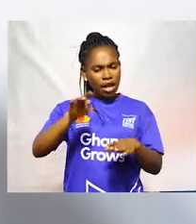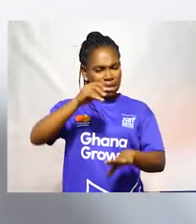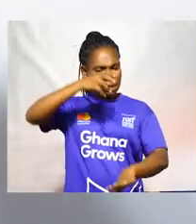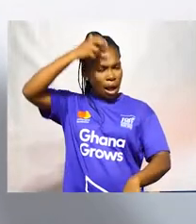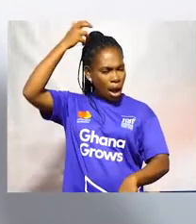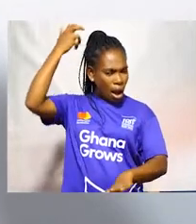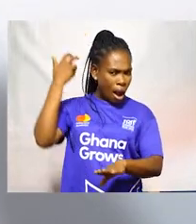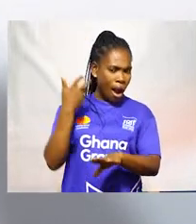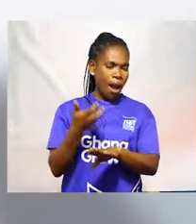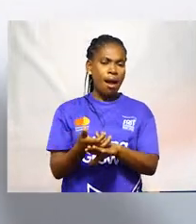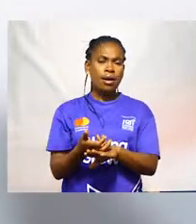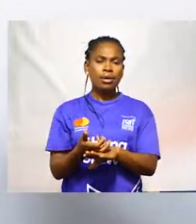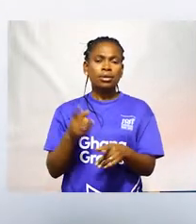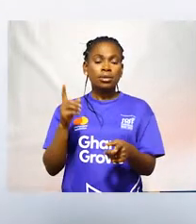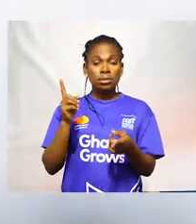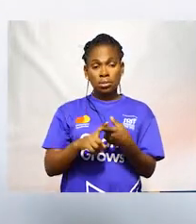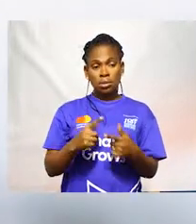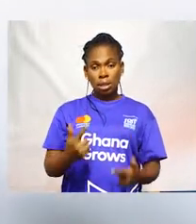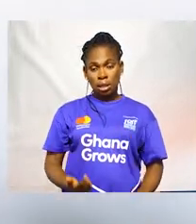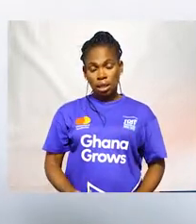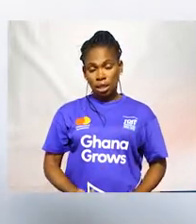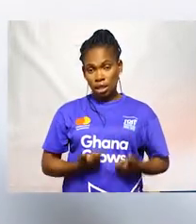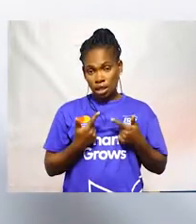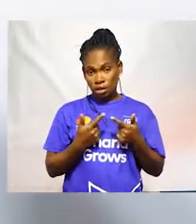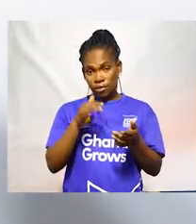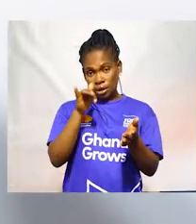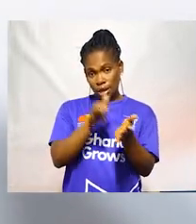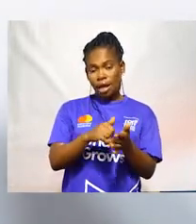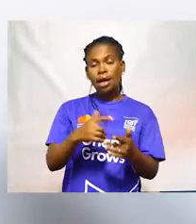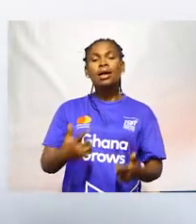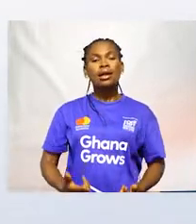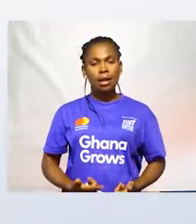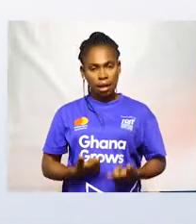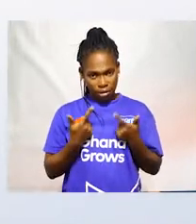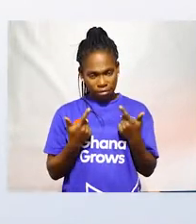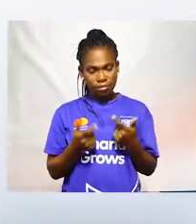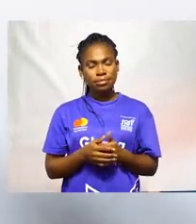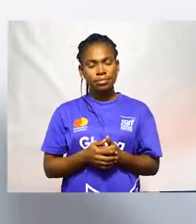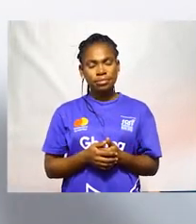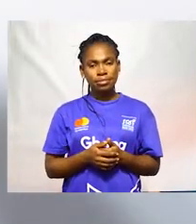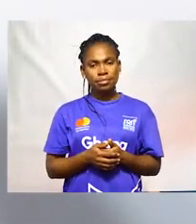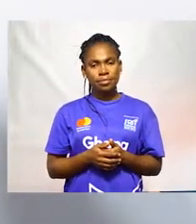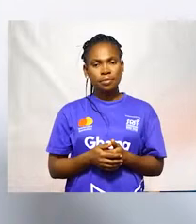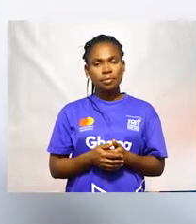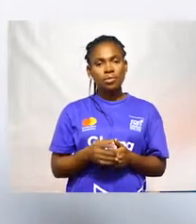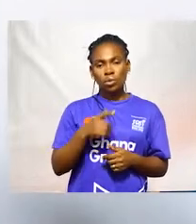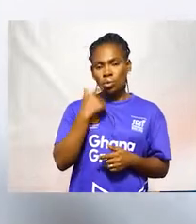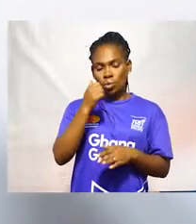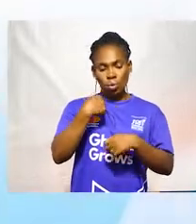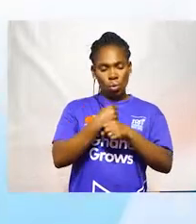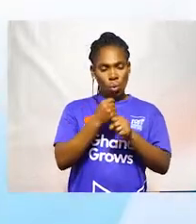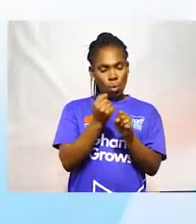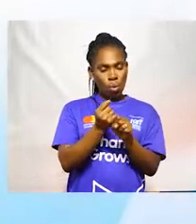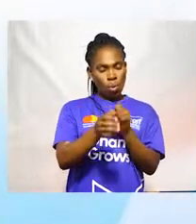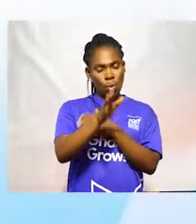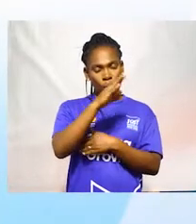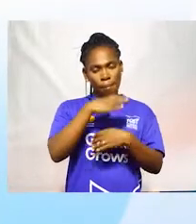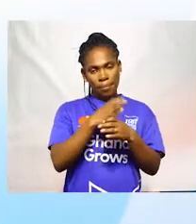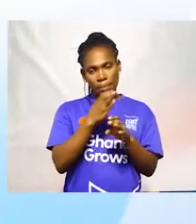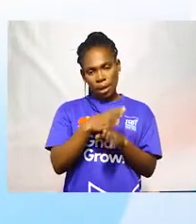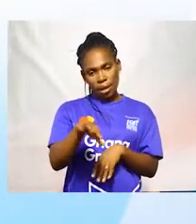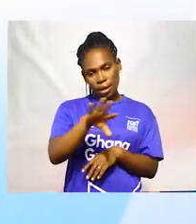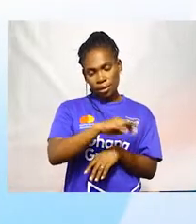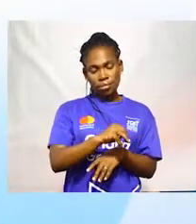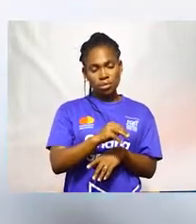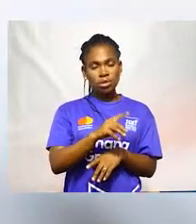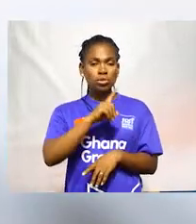difficult to live the life and to live the discovery of who God has made them. So it's a reality we